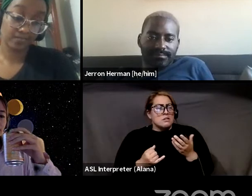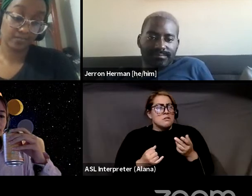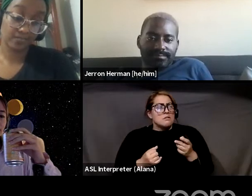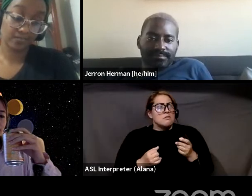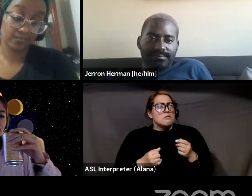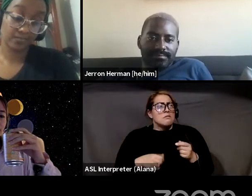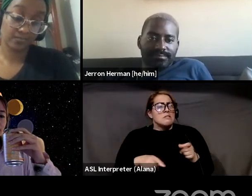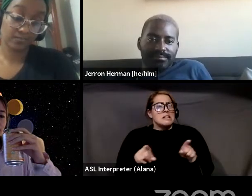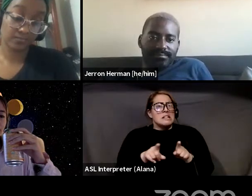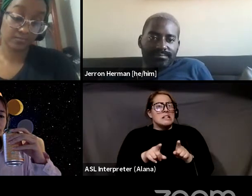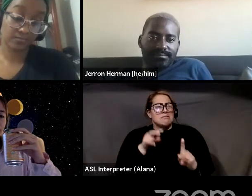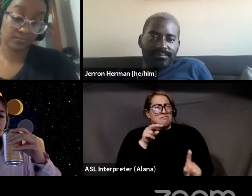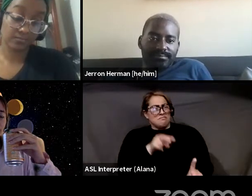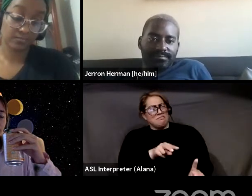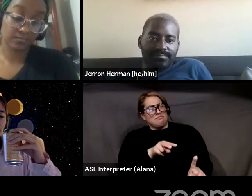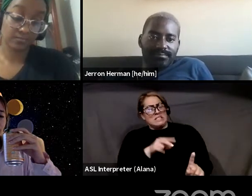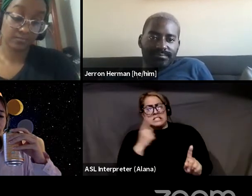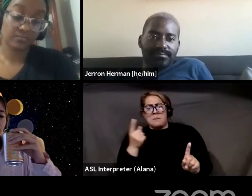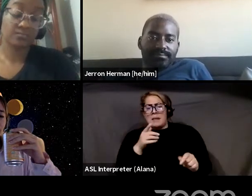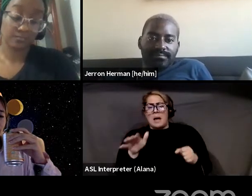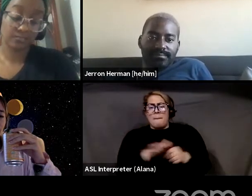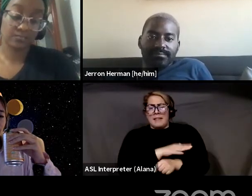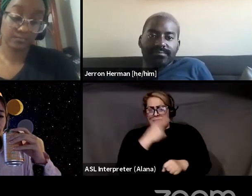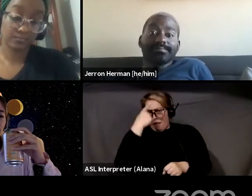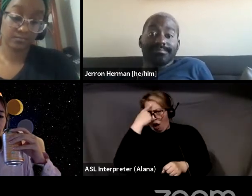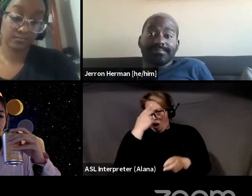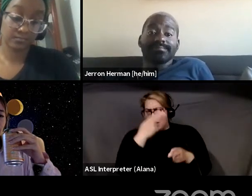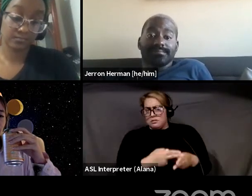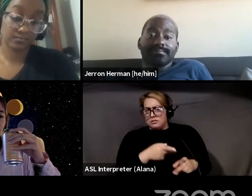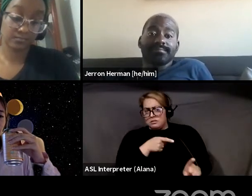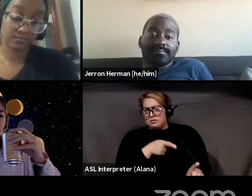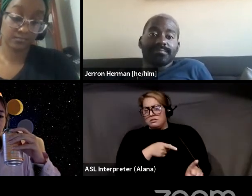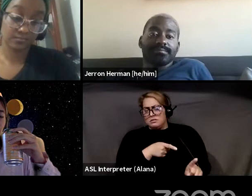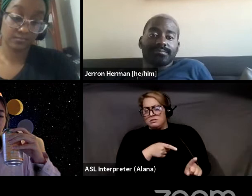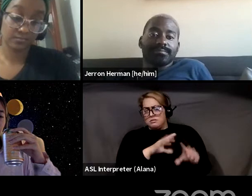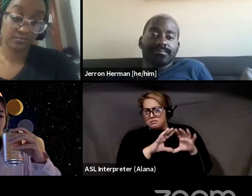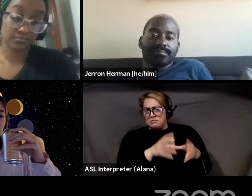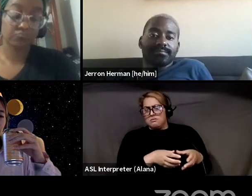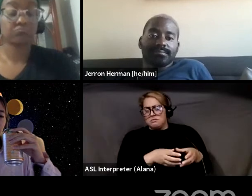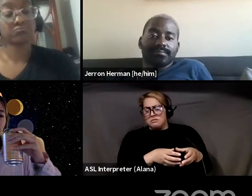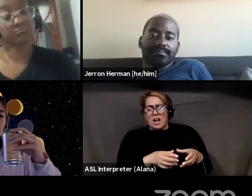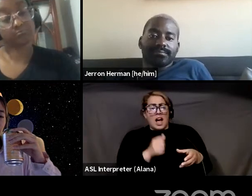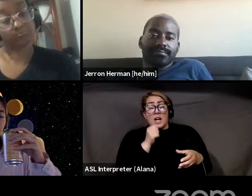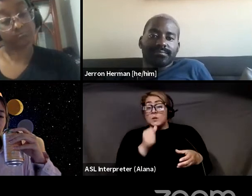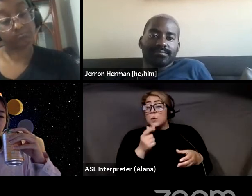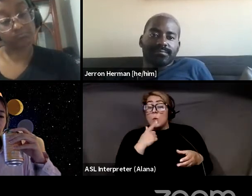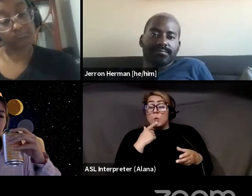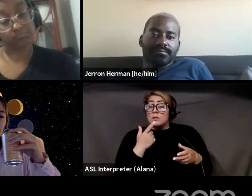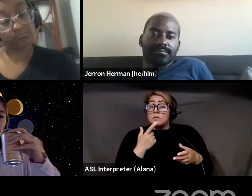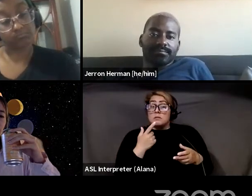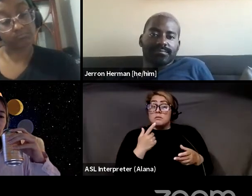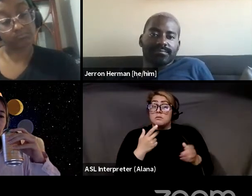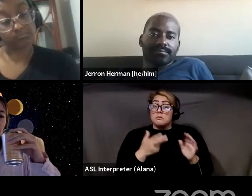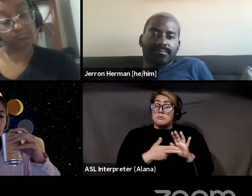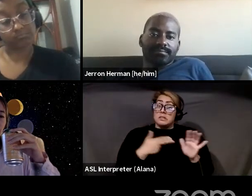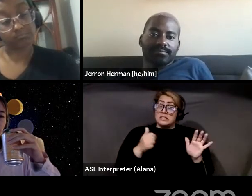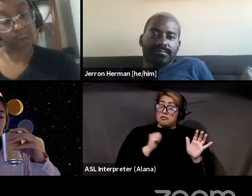something that is a complete thought, and I don't consider myself to be